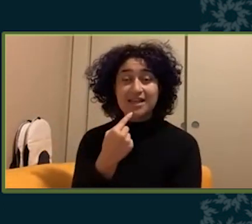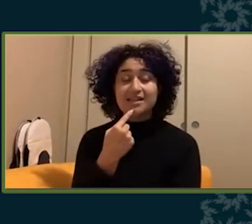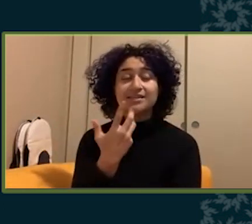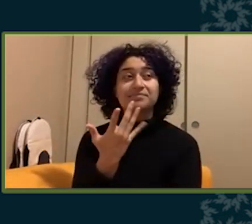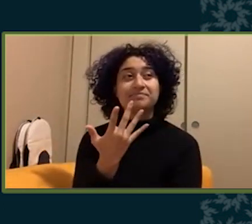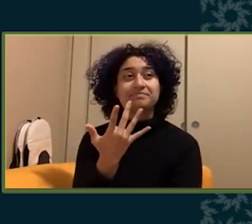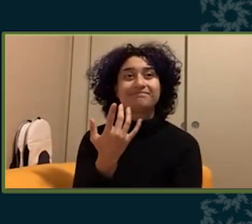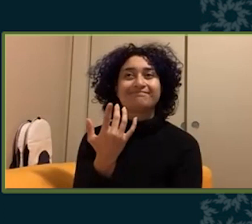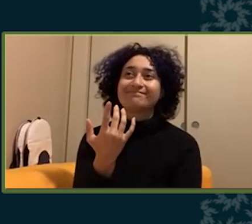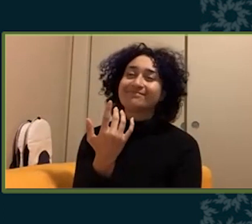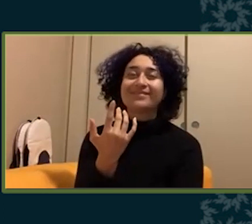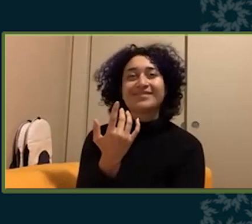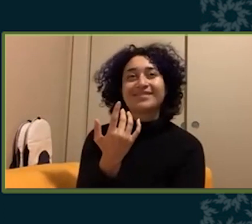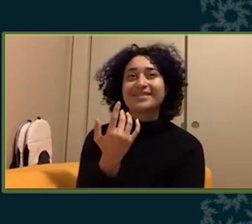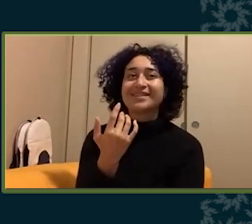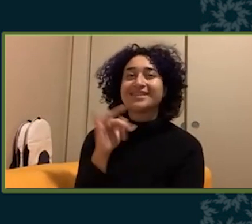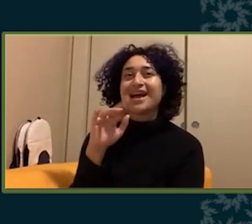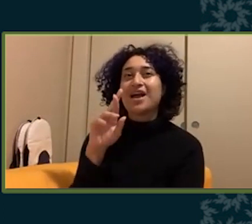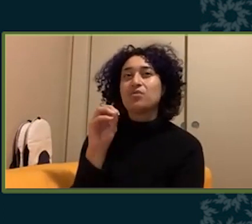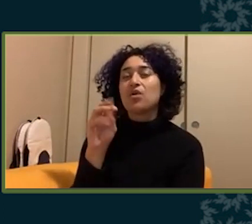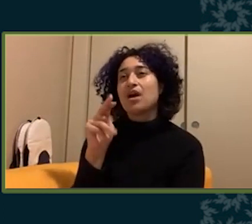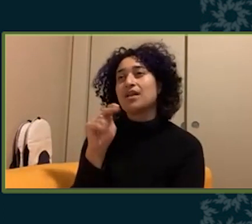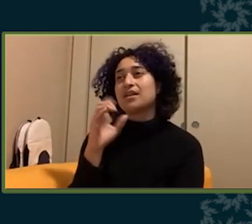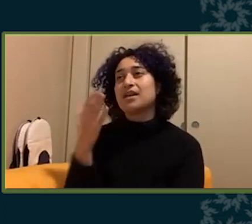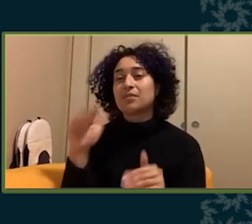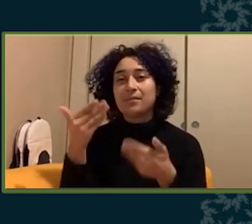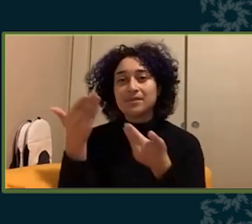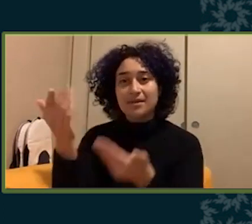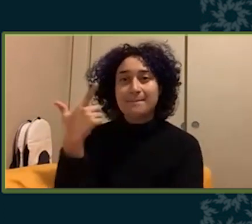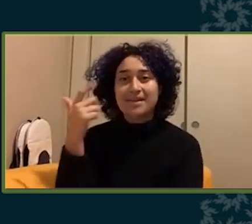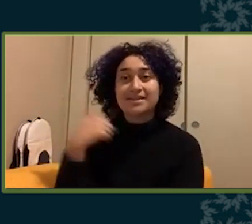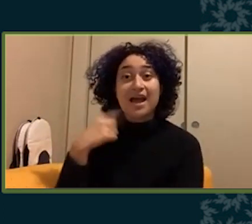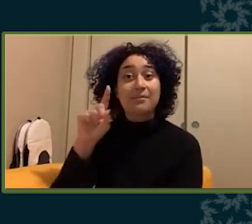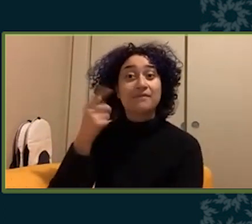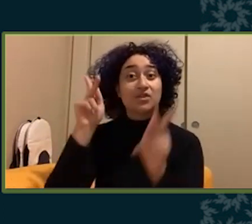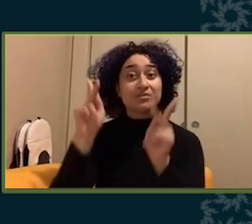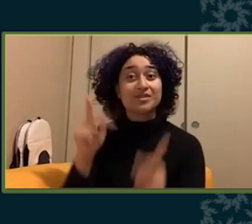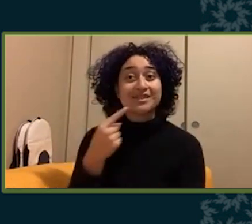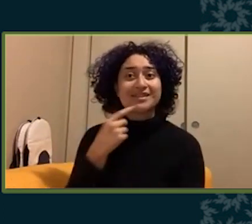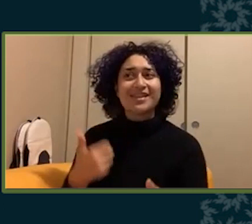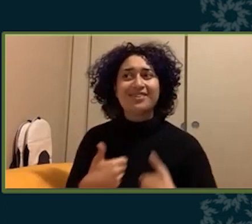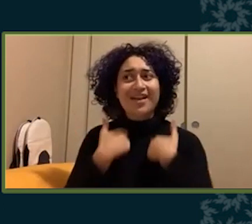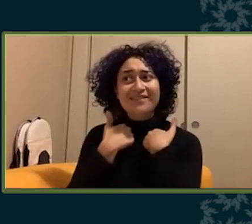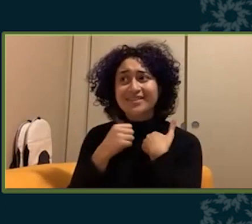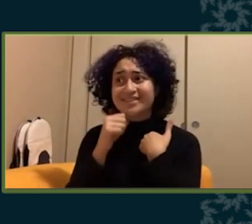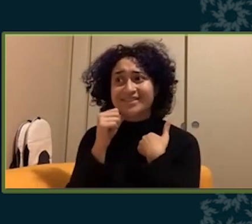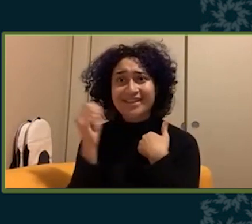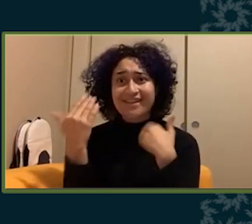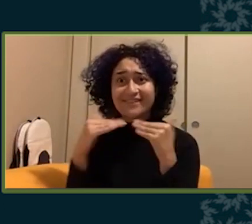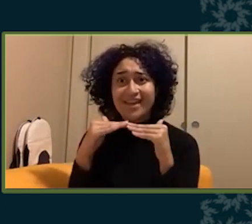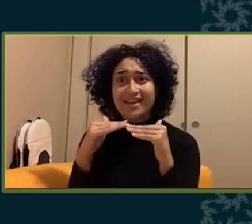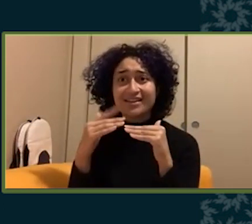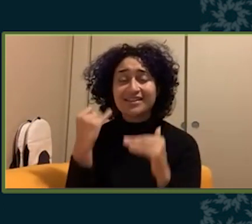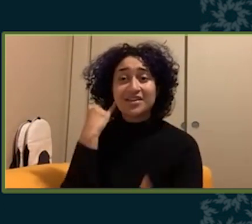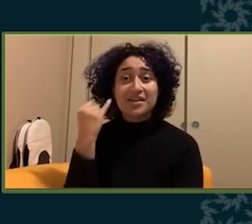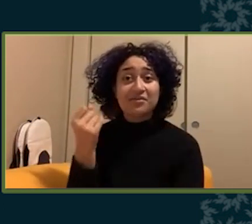somewhat ironic proposition, because I am the first person to admit that life is inherently unfair. Even if we solved